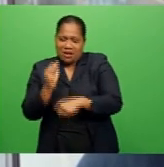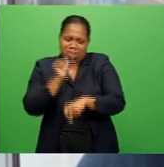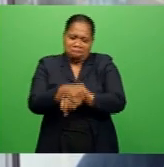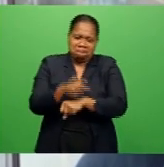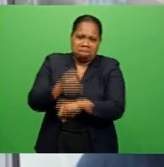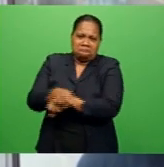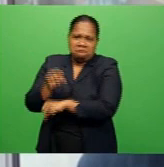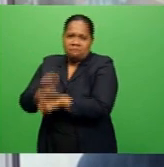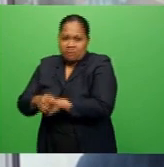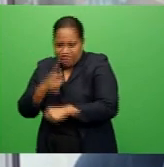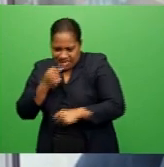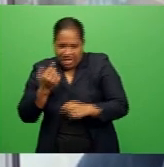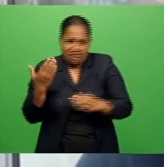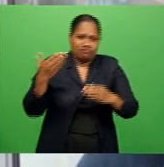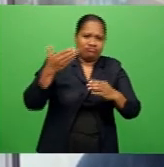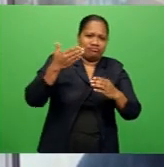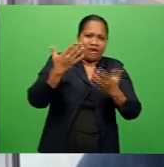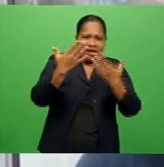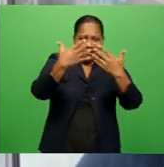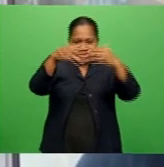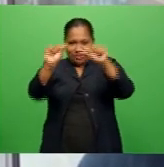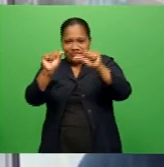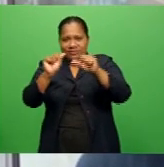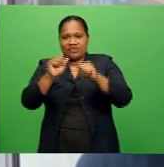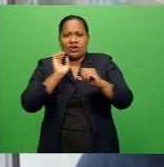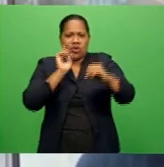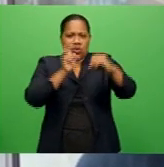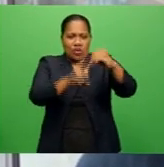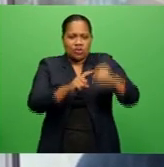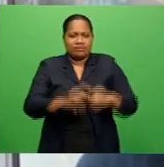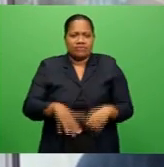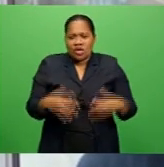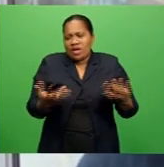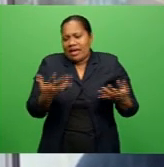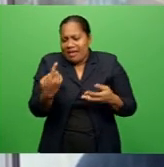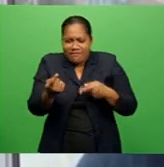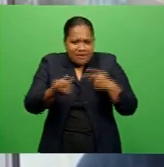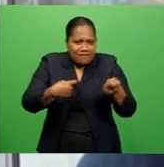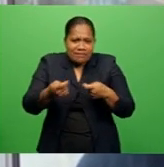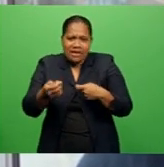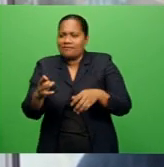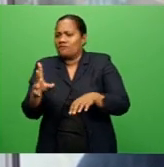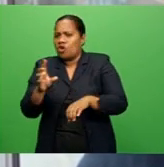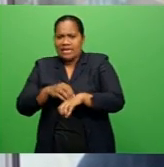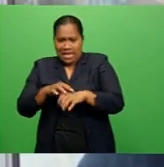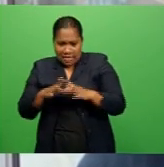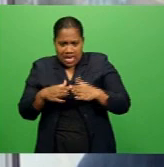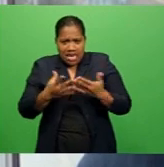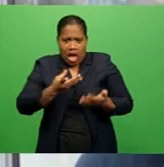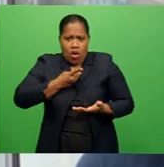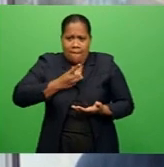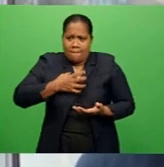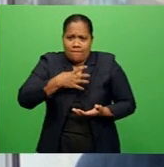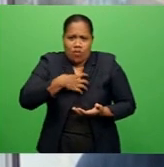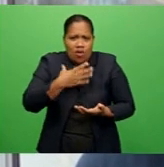time, the market for cakes was not that in demand for the people.